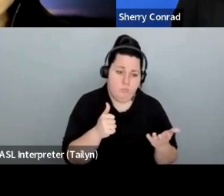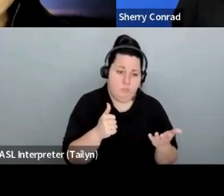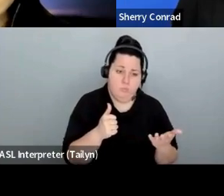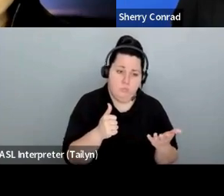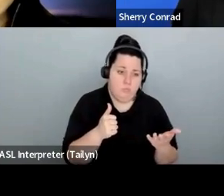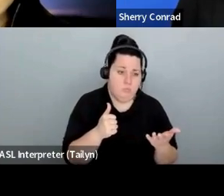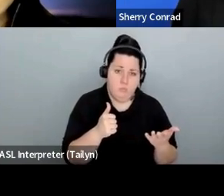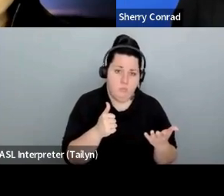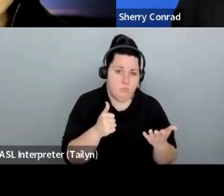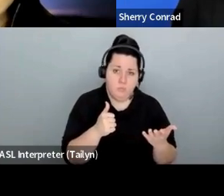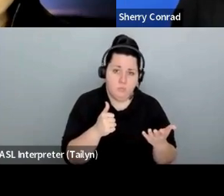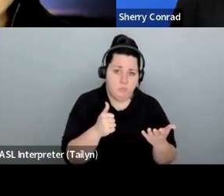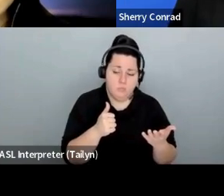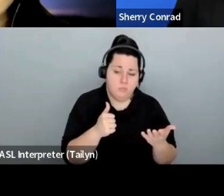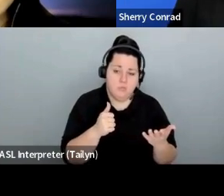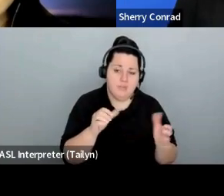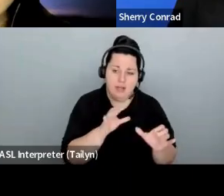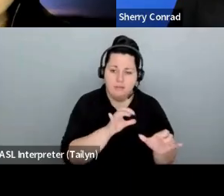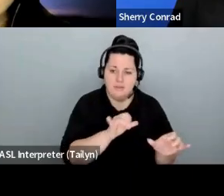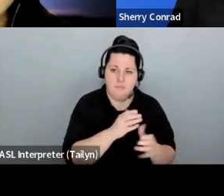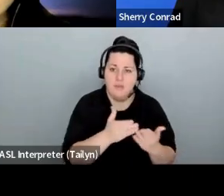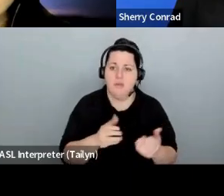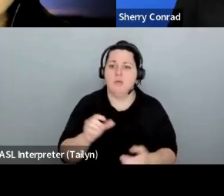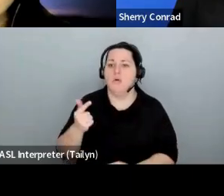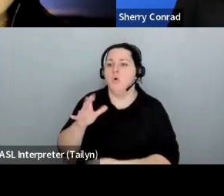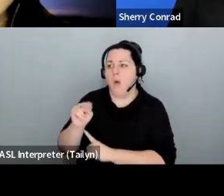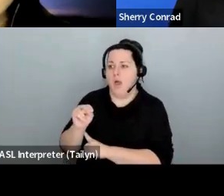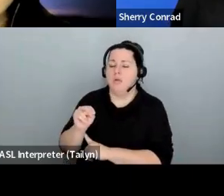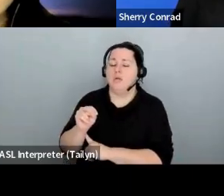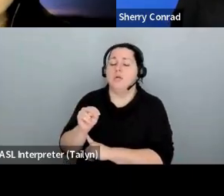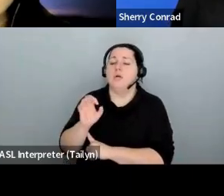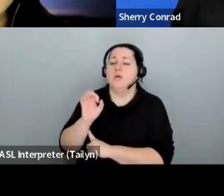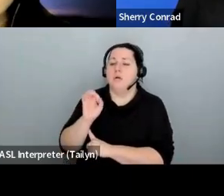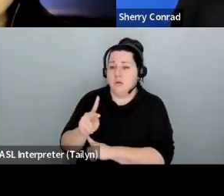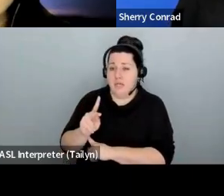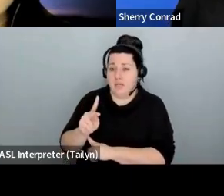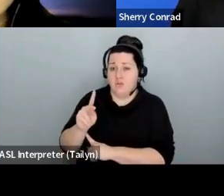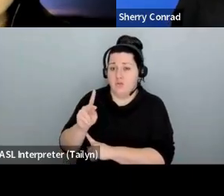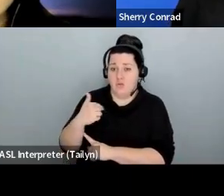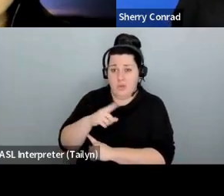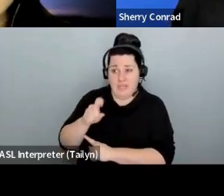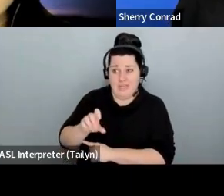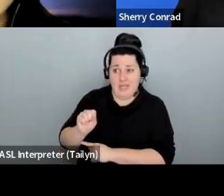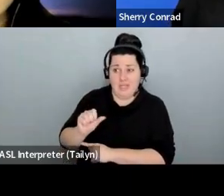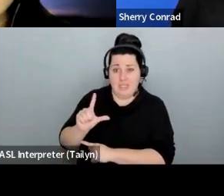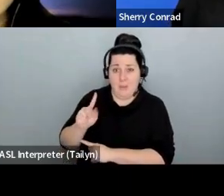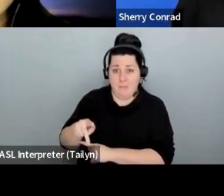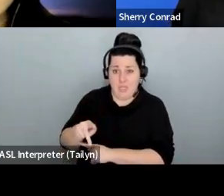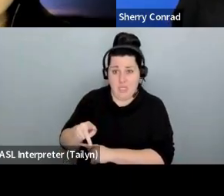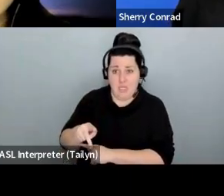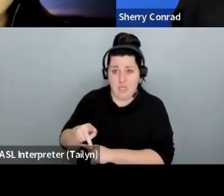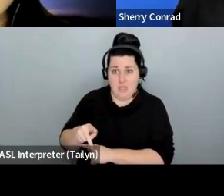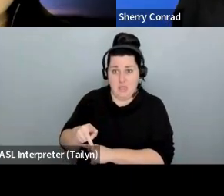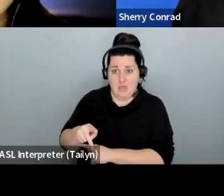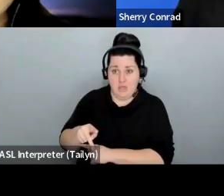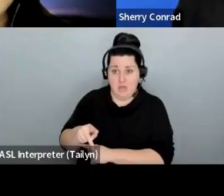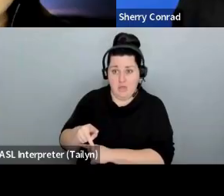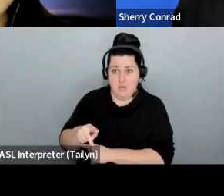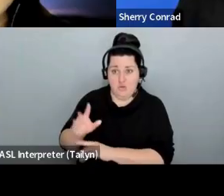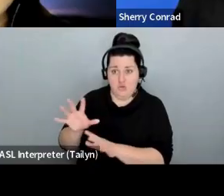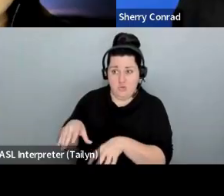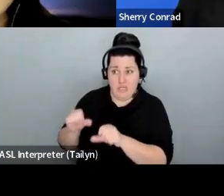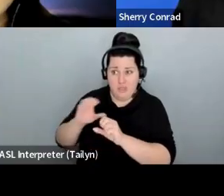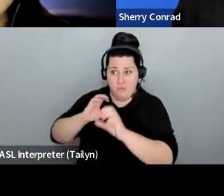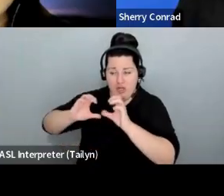do the same thing for a DSI student. So then do we need the SLP to do the communication?